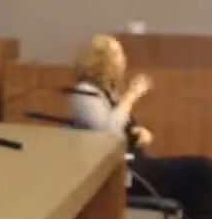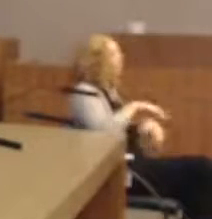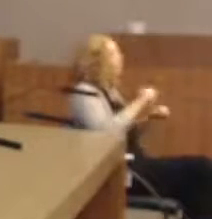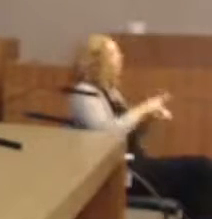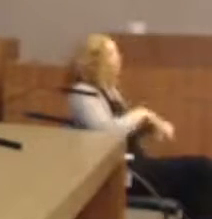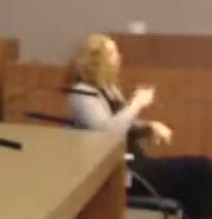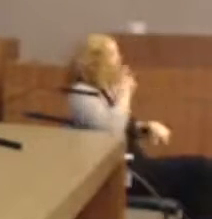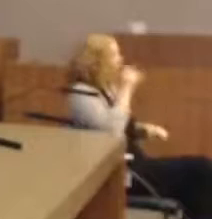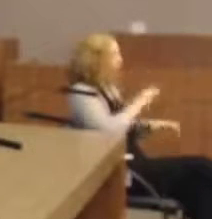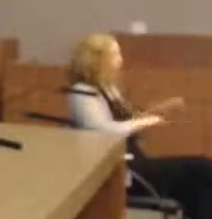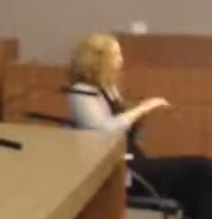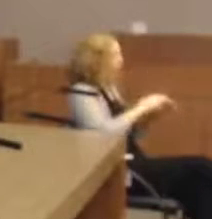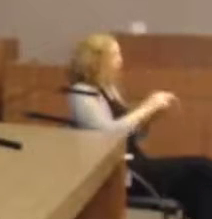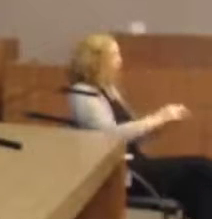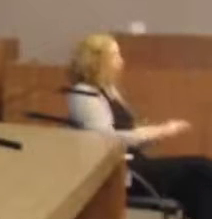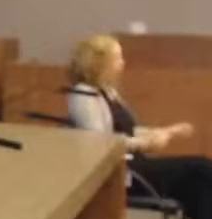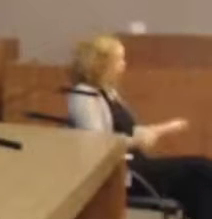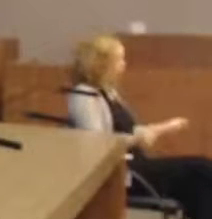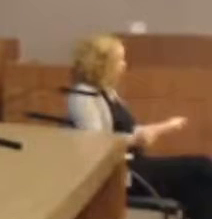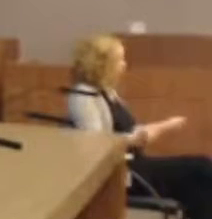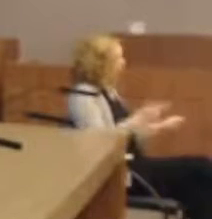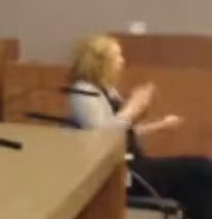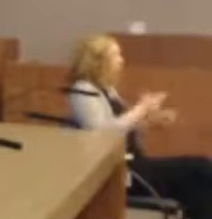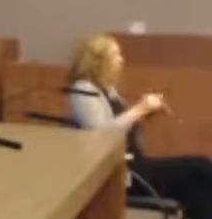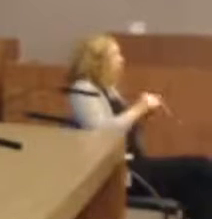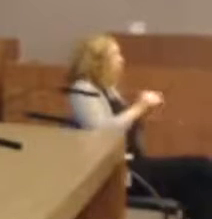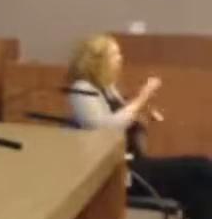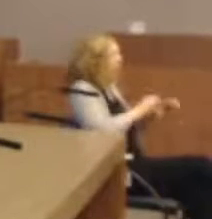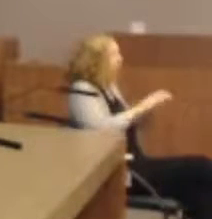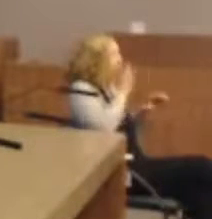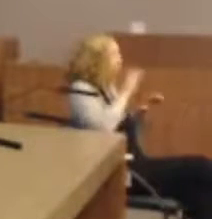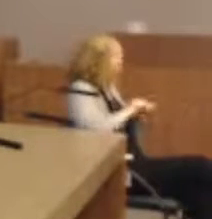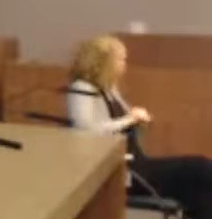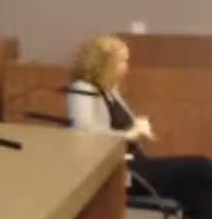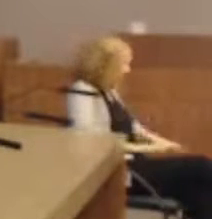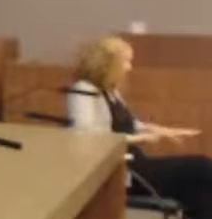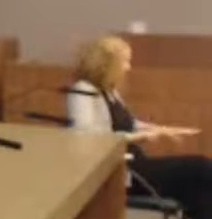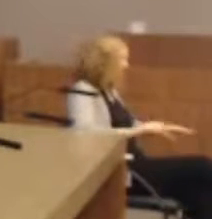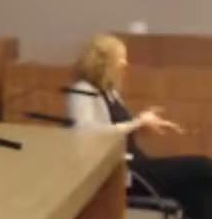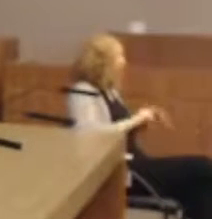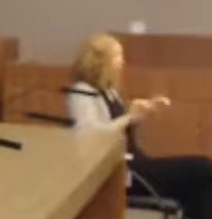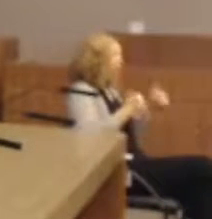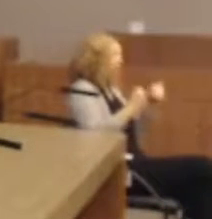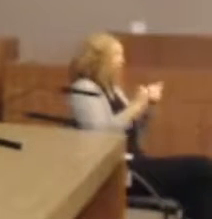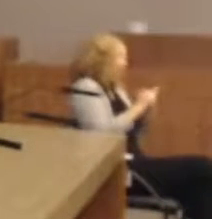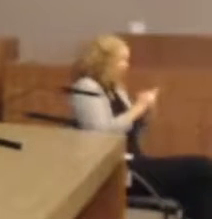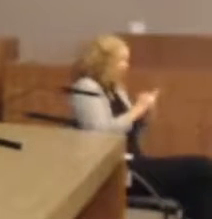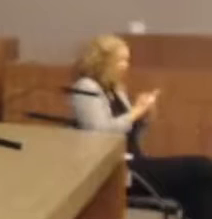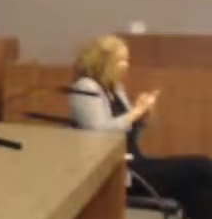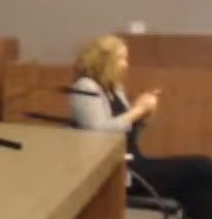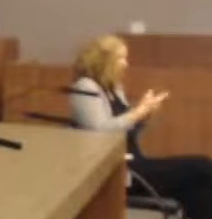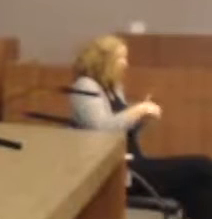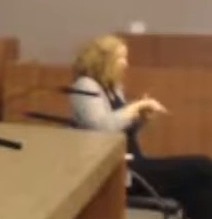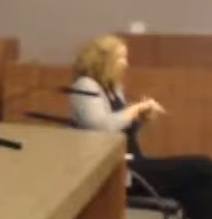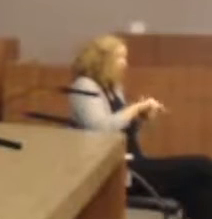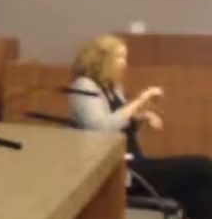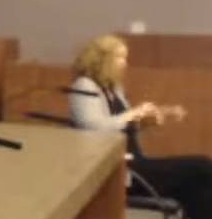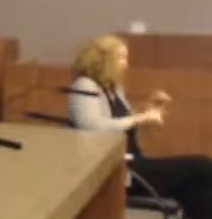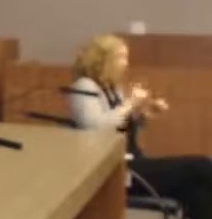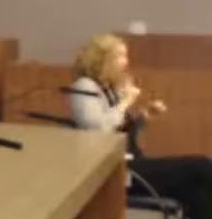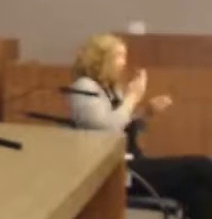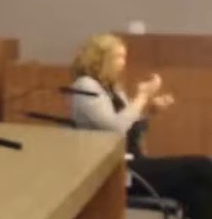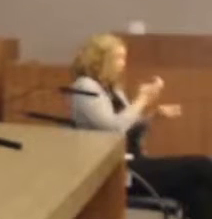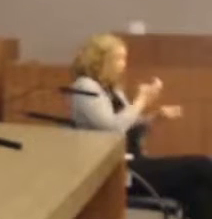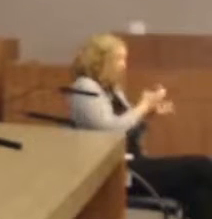for those chemicals to go out because more of those chemicals are going to go in. The challenge is that those chemicals are actually toxic to our system. So if they